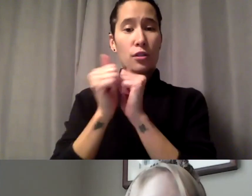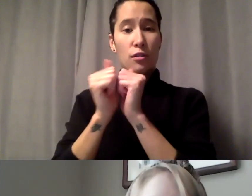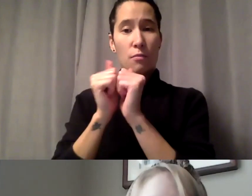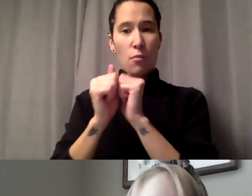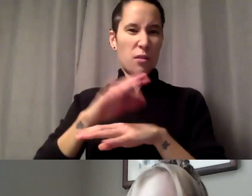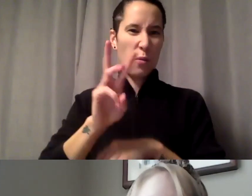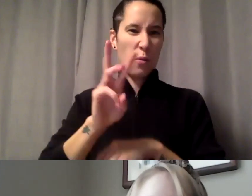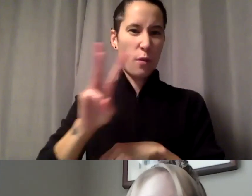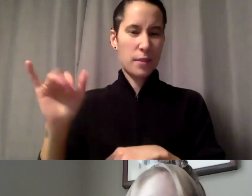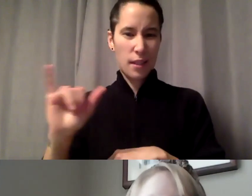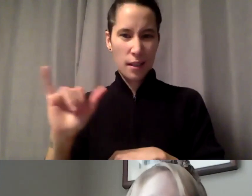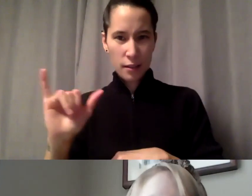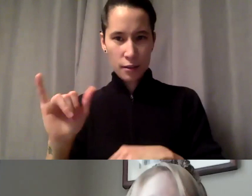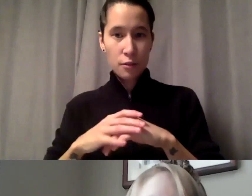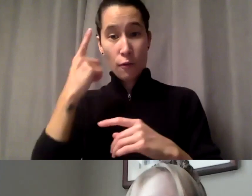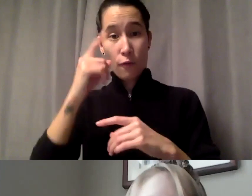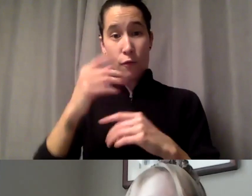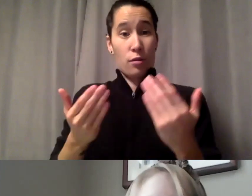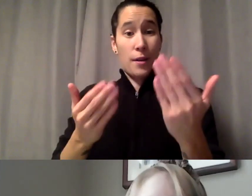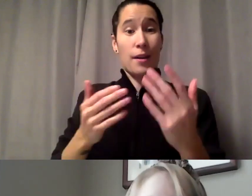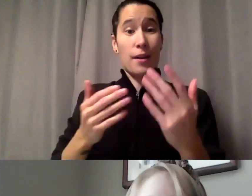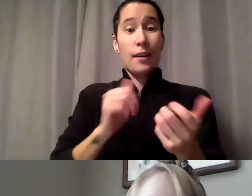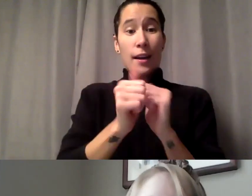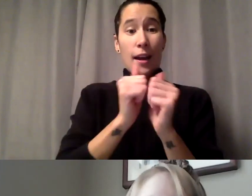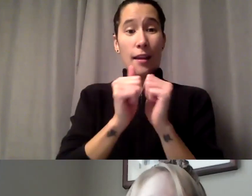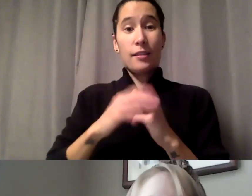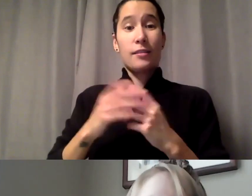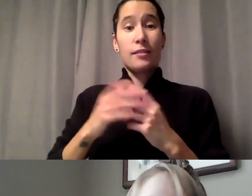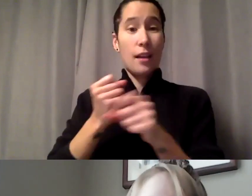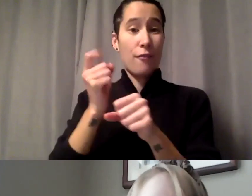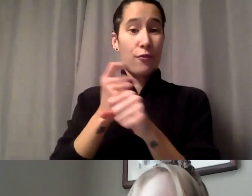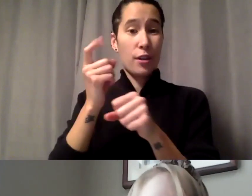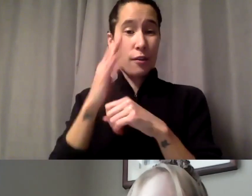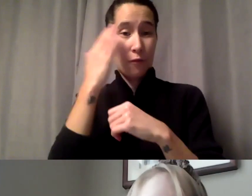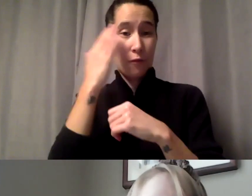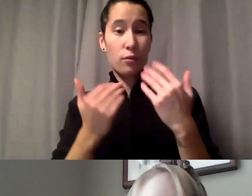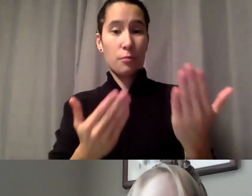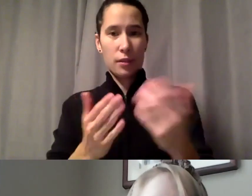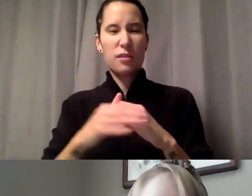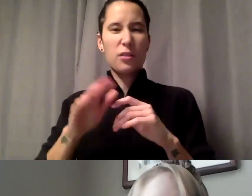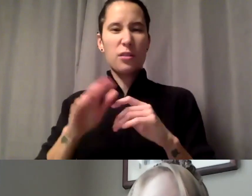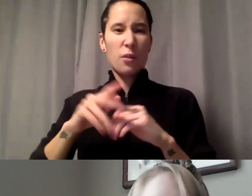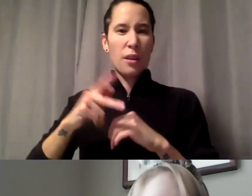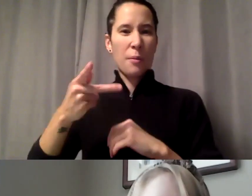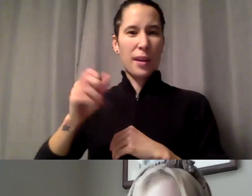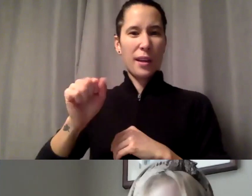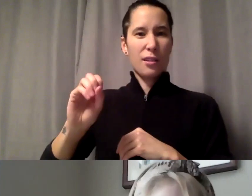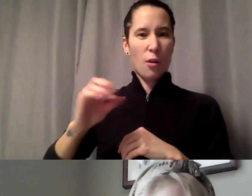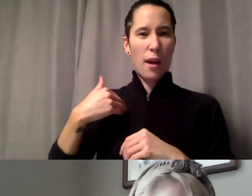that nominates athletes to that list annually, so the PSO would have that information as